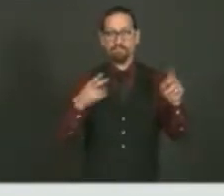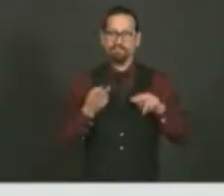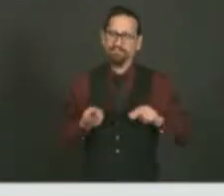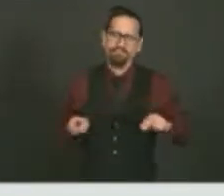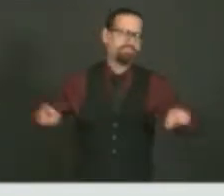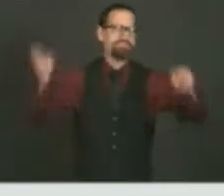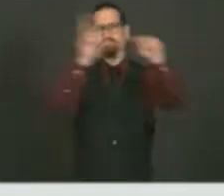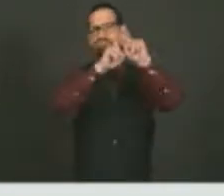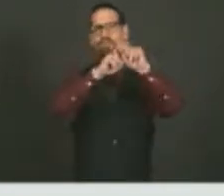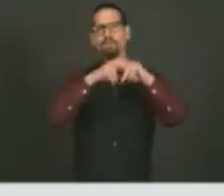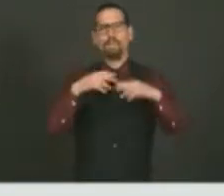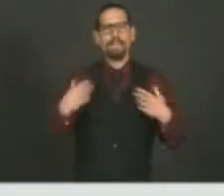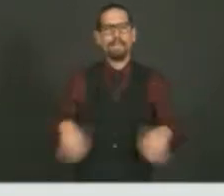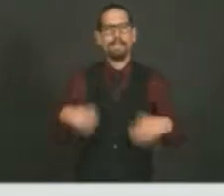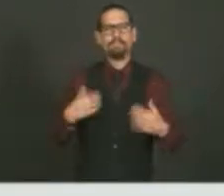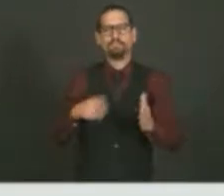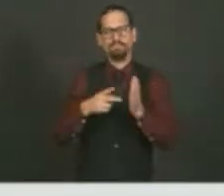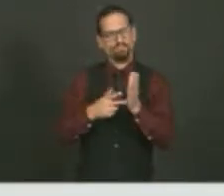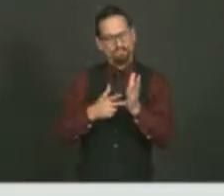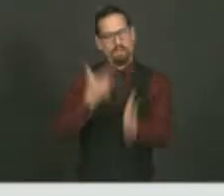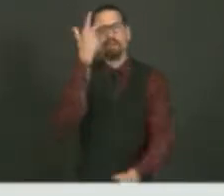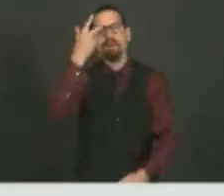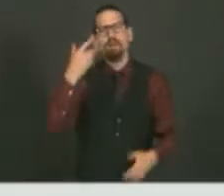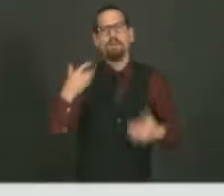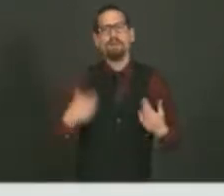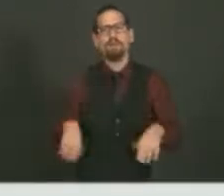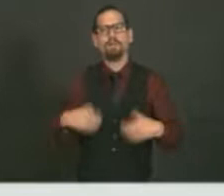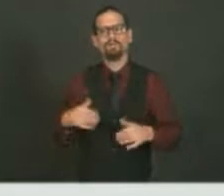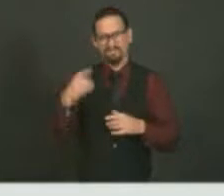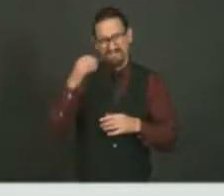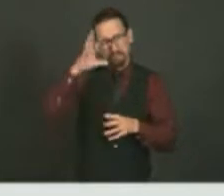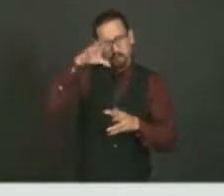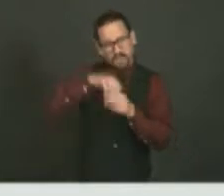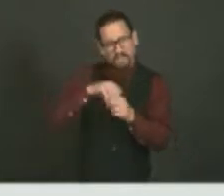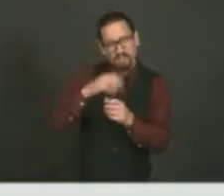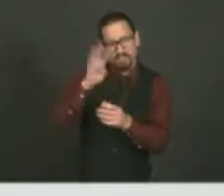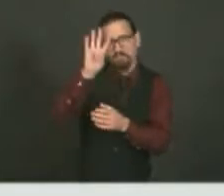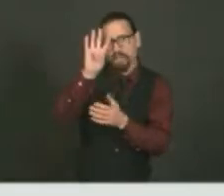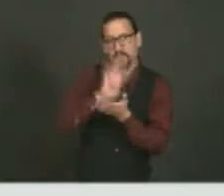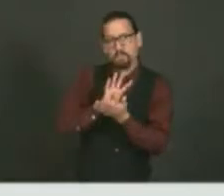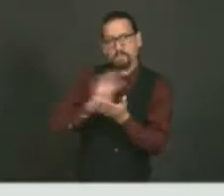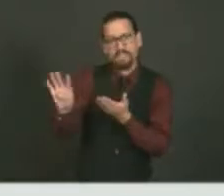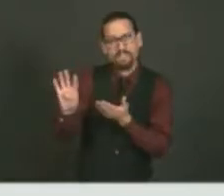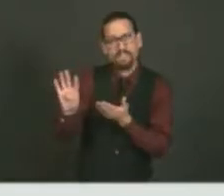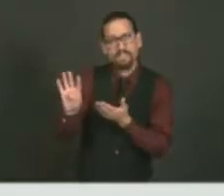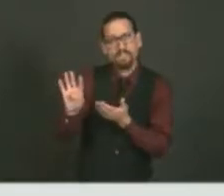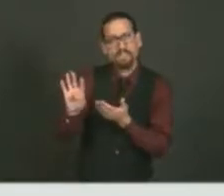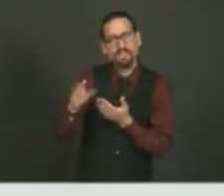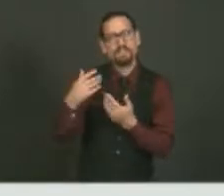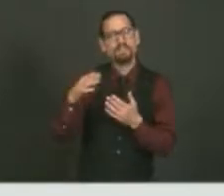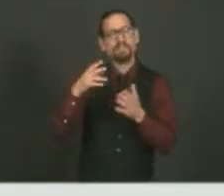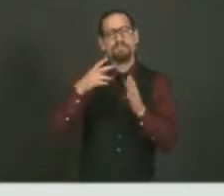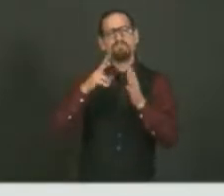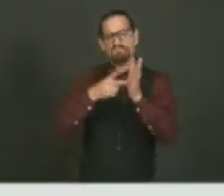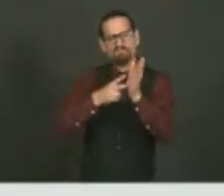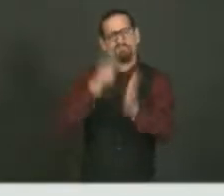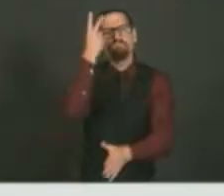And in the past 4 weeks, their cases and percent positive have more than doubled.